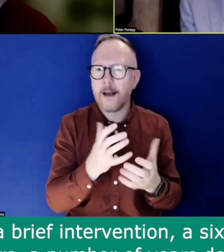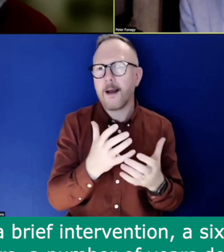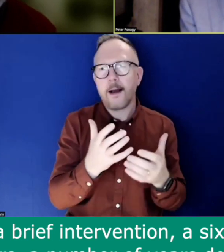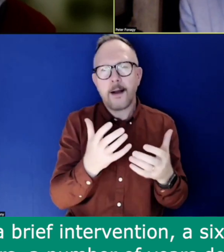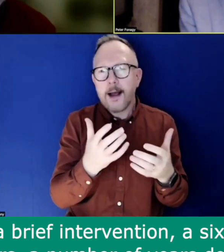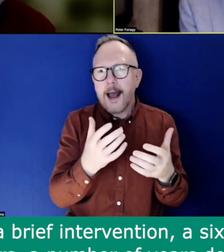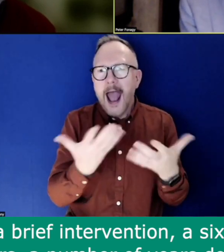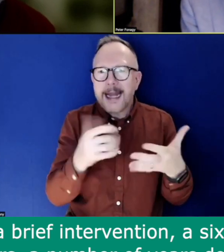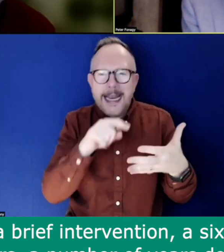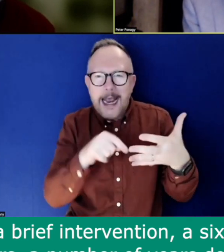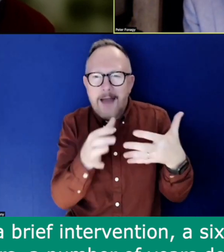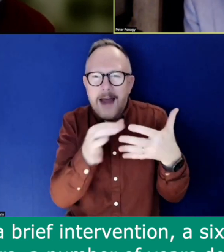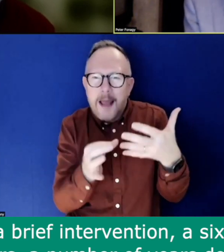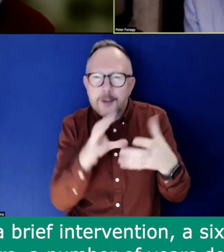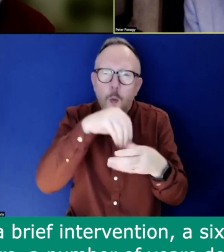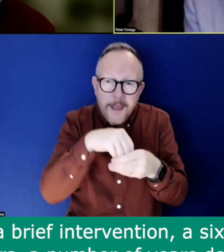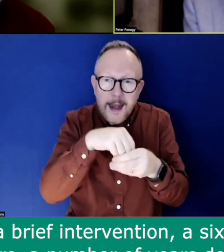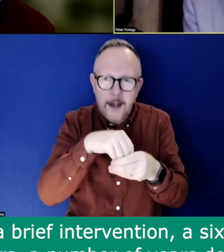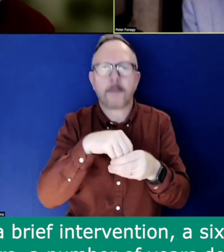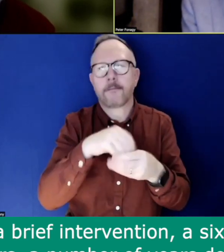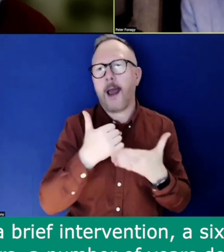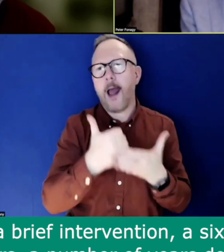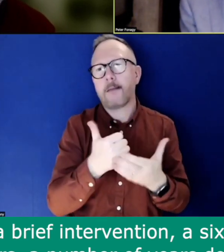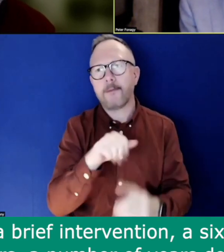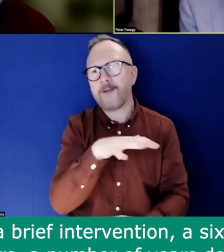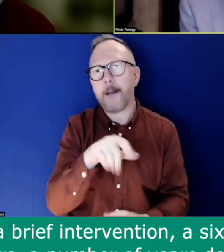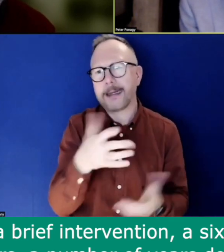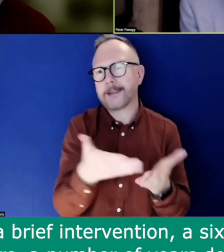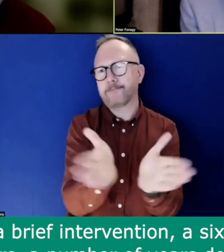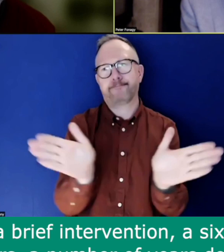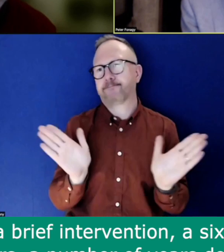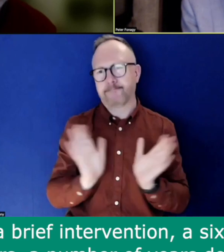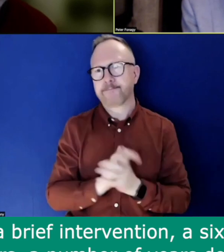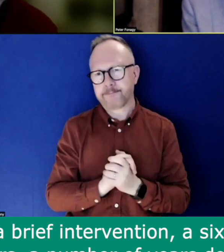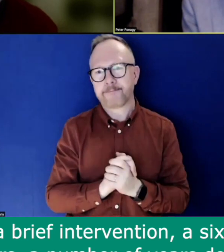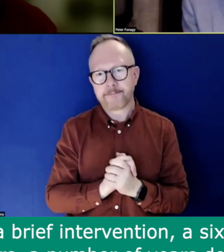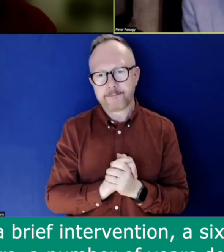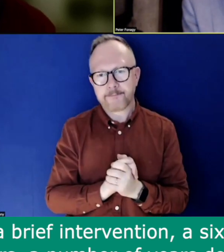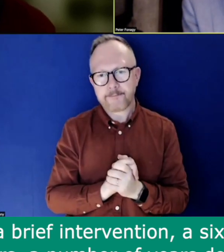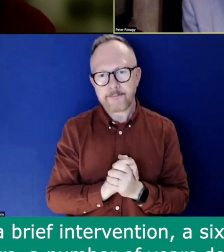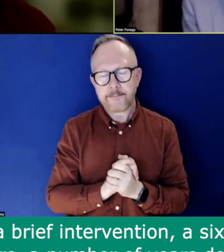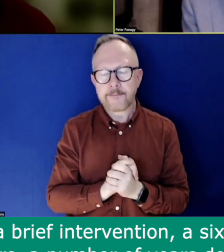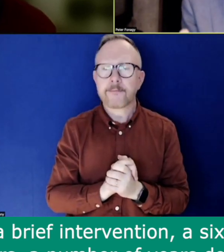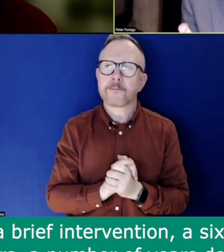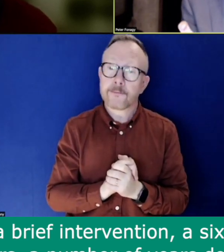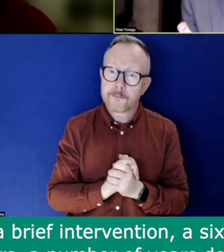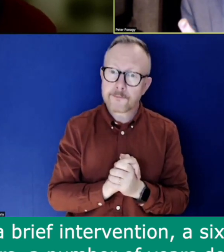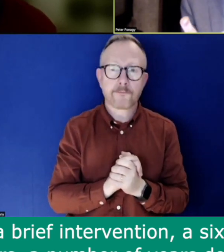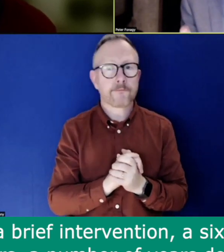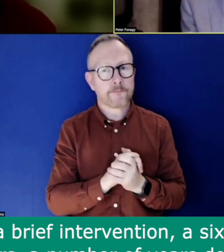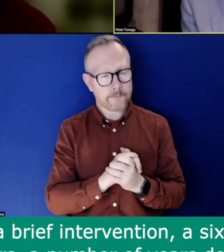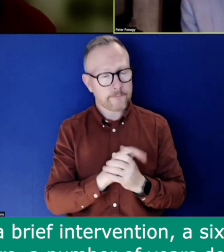It's remarkable that a brief intervention, a 6-session intervention, can have